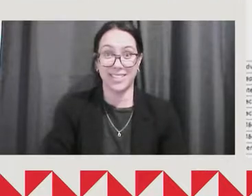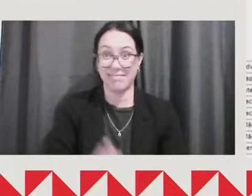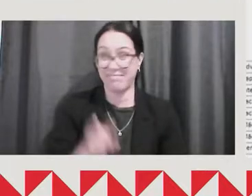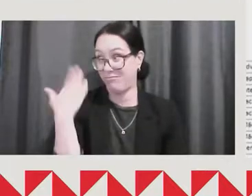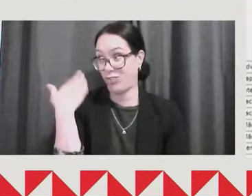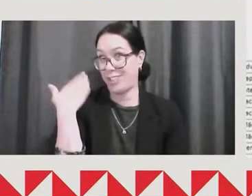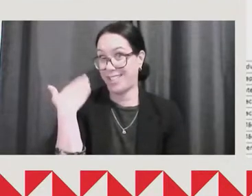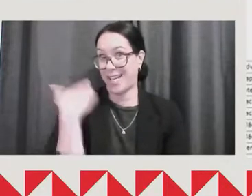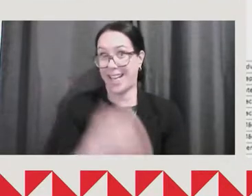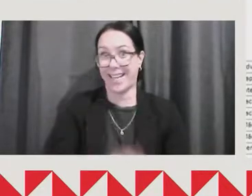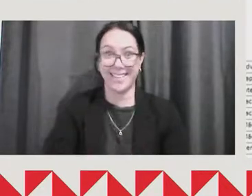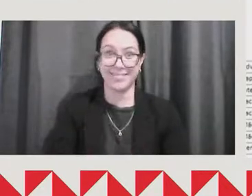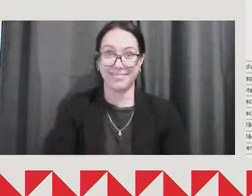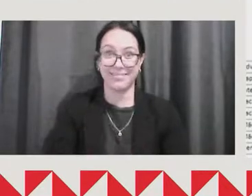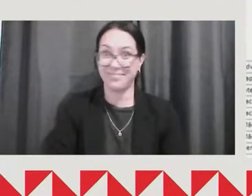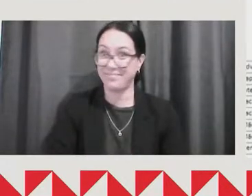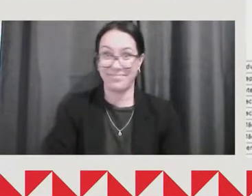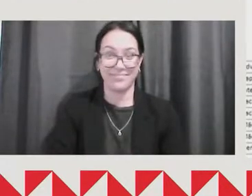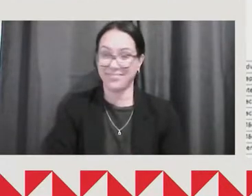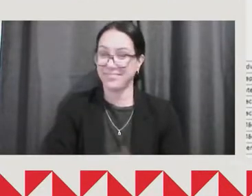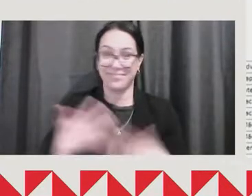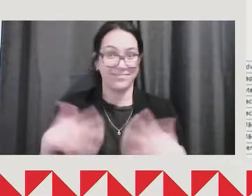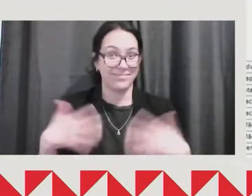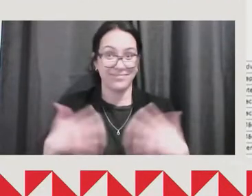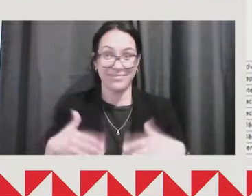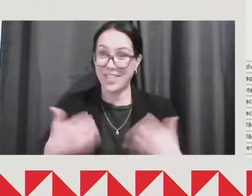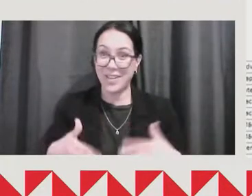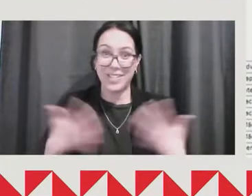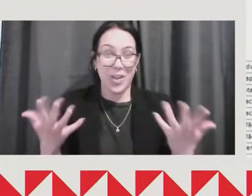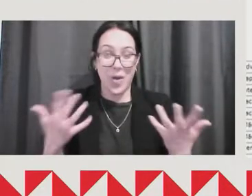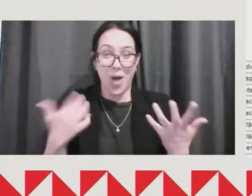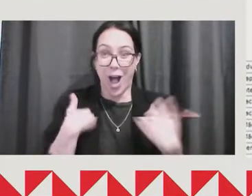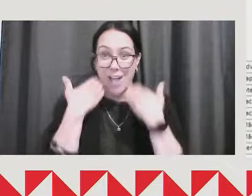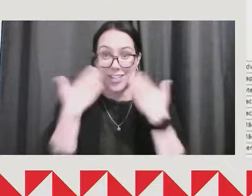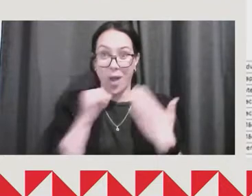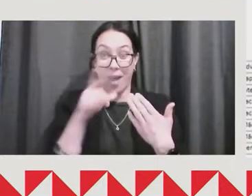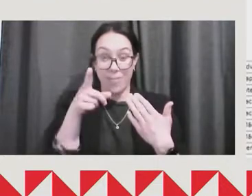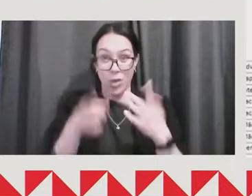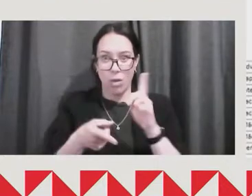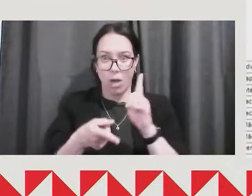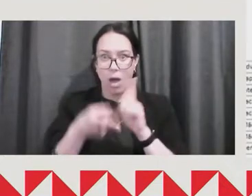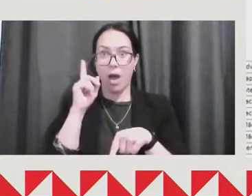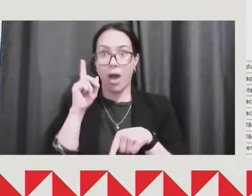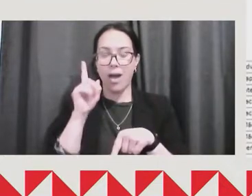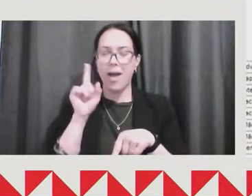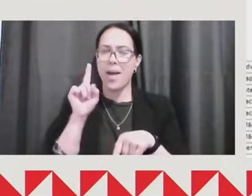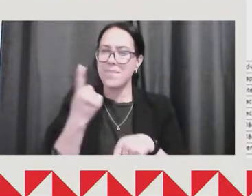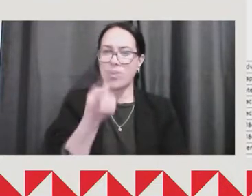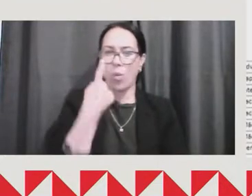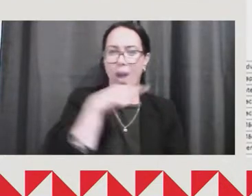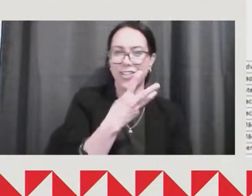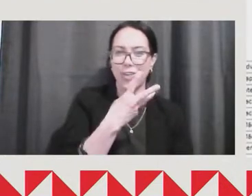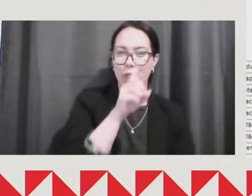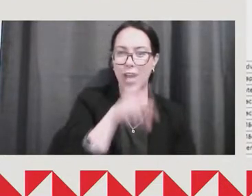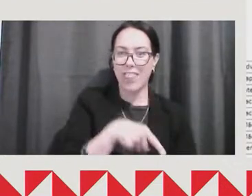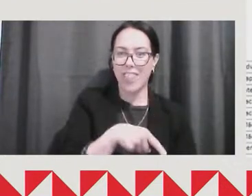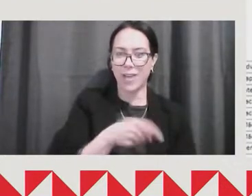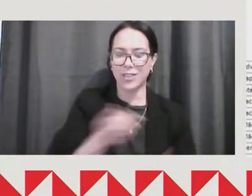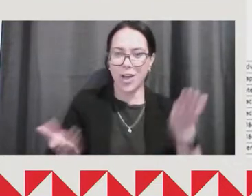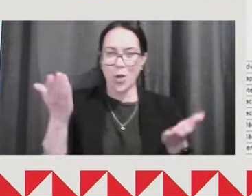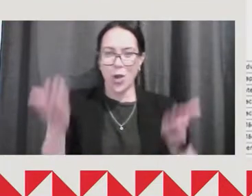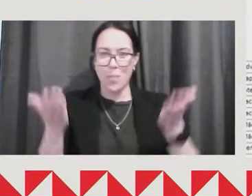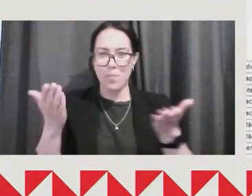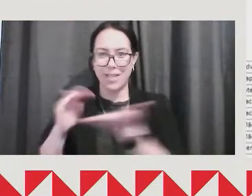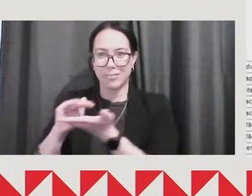so I don't know if that gravity has set in you yet but a hundred and thirty thousand versus what we're looking at today as